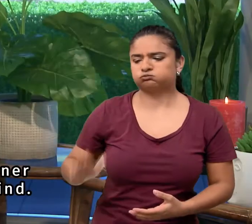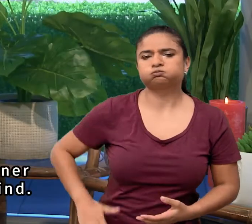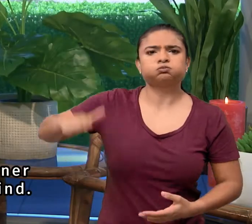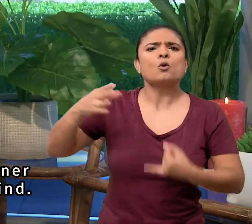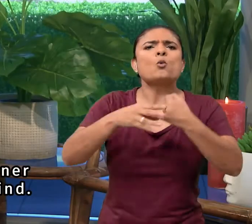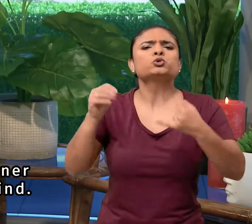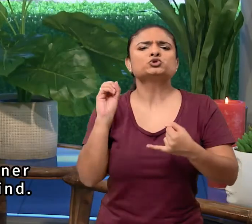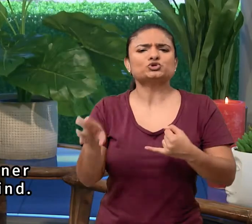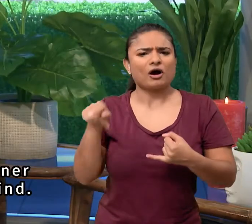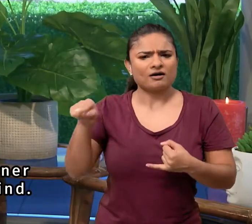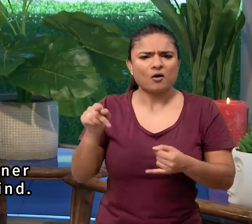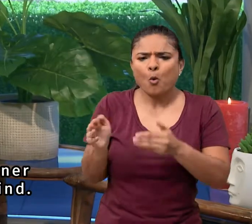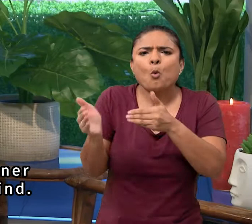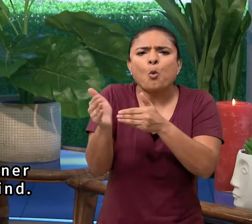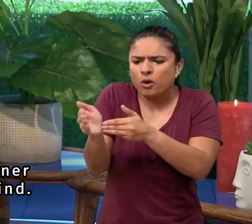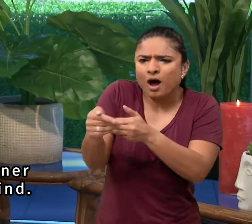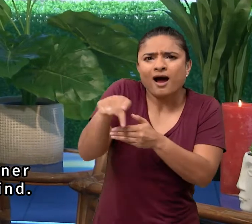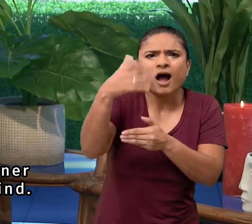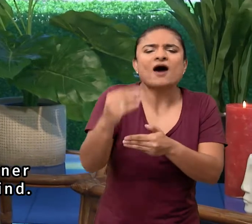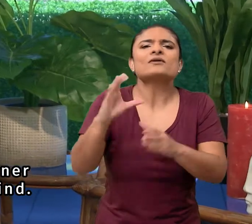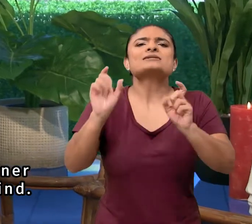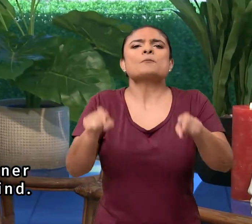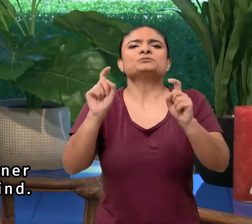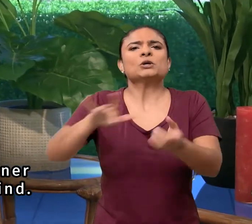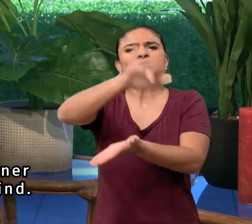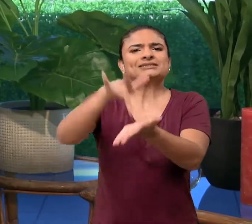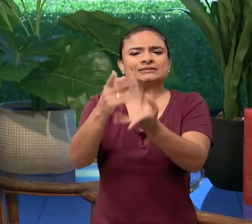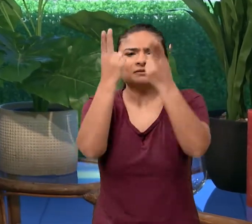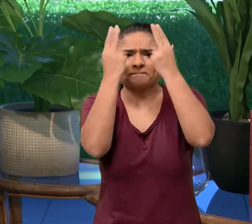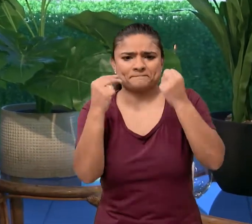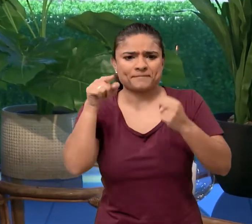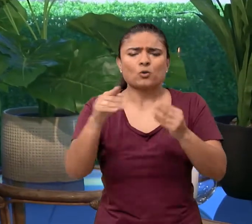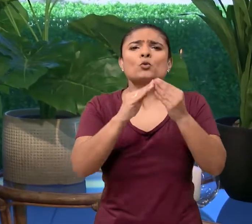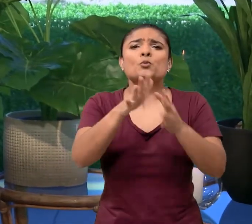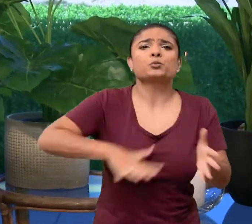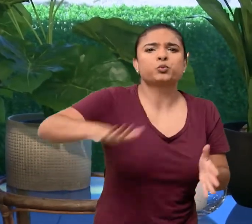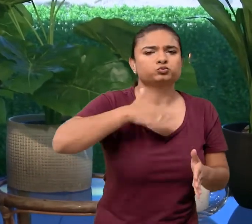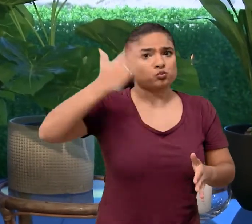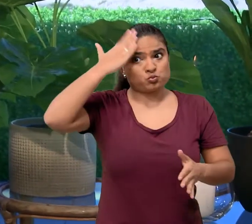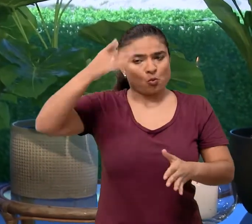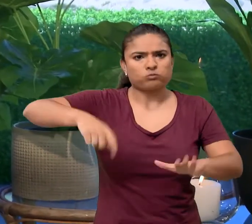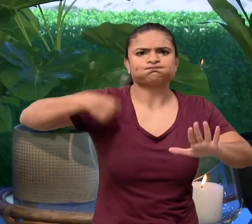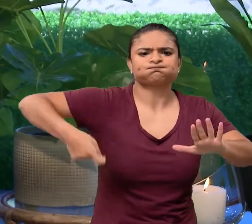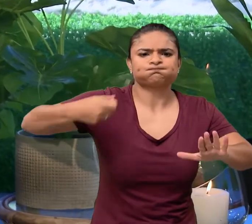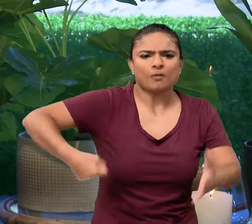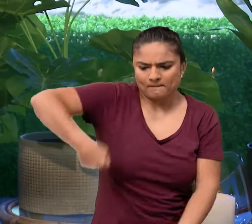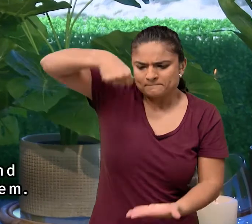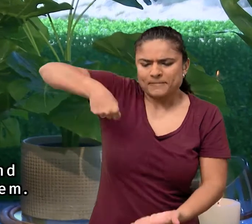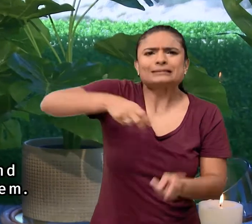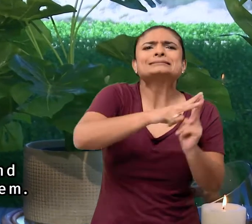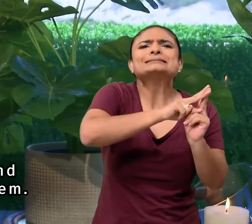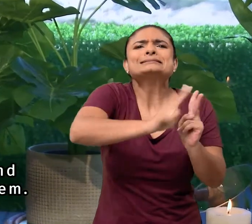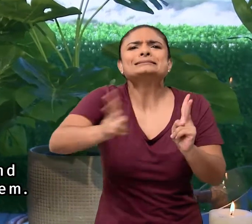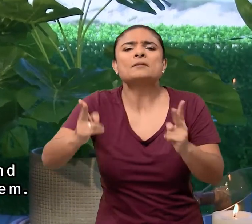I grew up in Woodstock, around the corner from the Cape Town Society for the Blind. As a community, we all knew that we could purchase baskets and